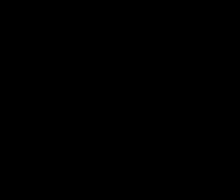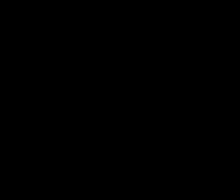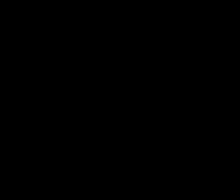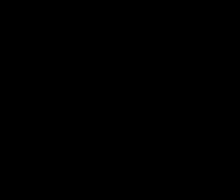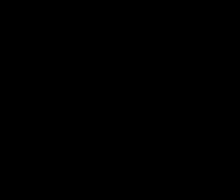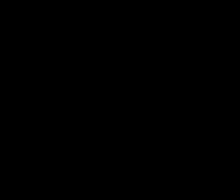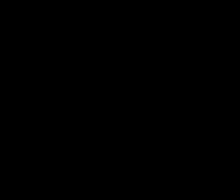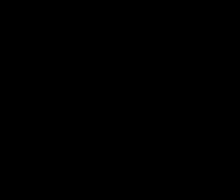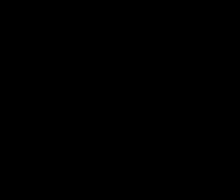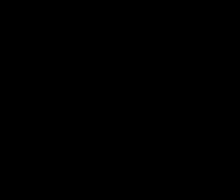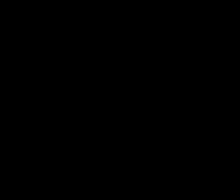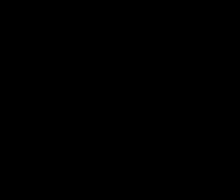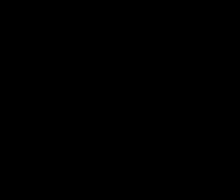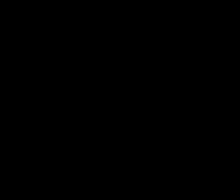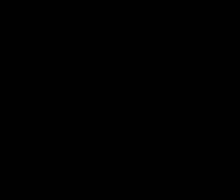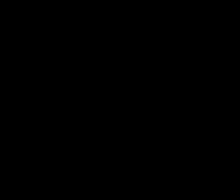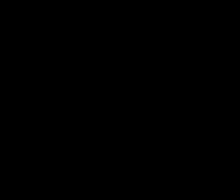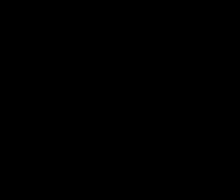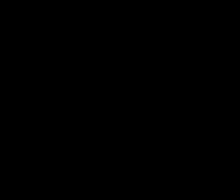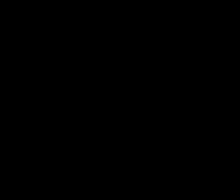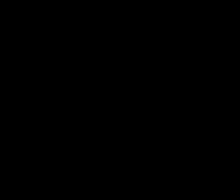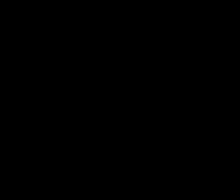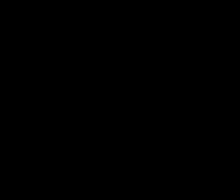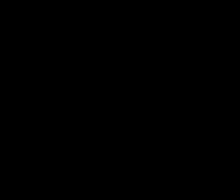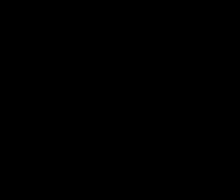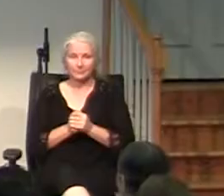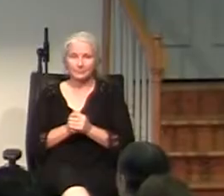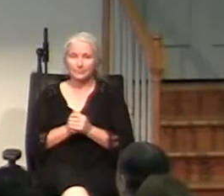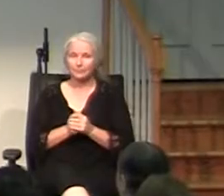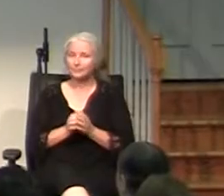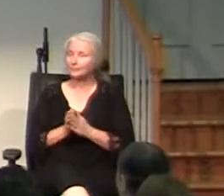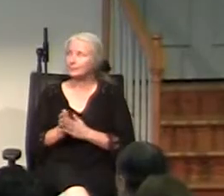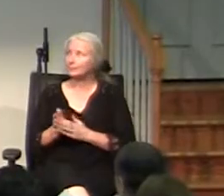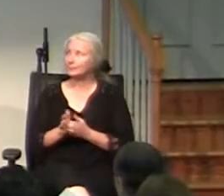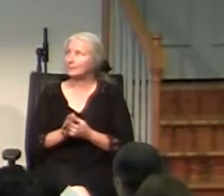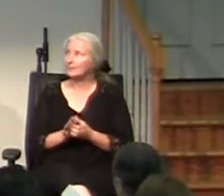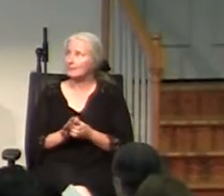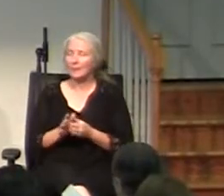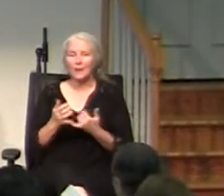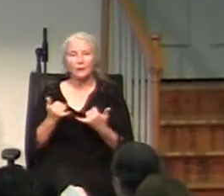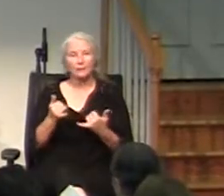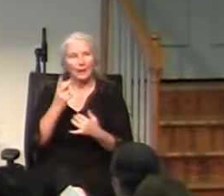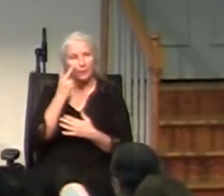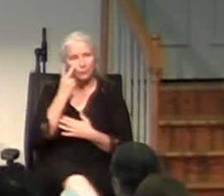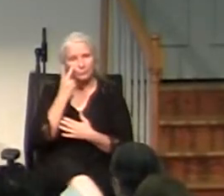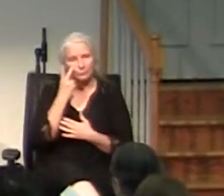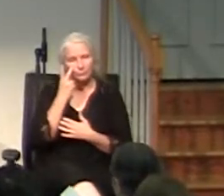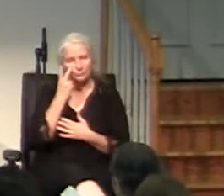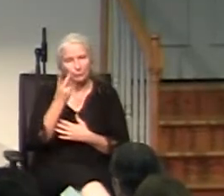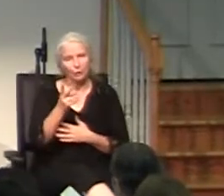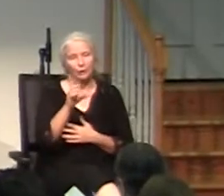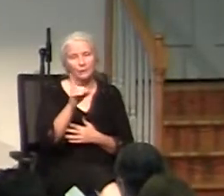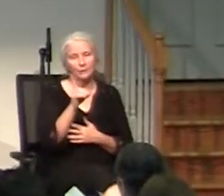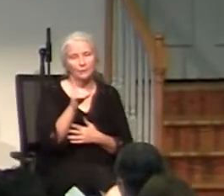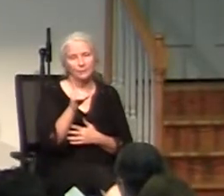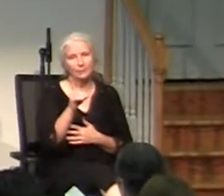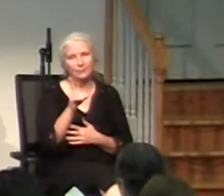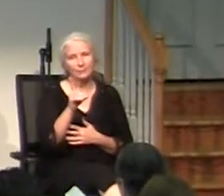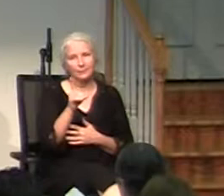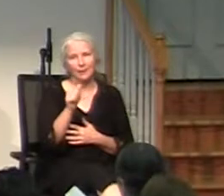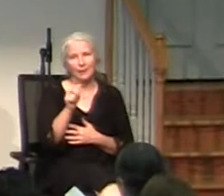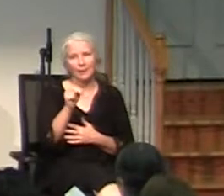receives the kingdom and the dominion. And that's, let's go back to Daniel 7 again.